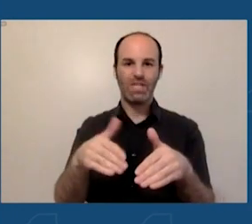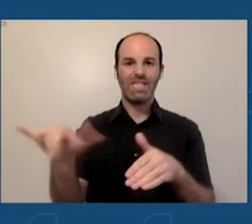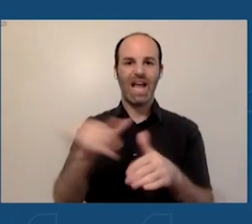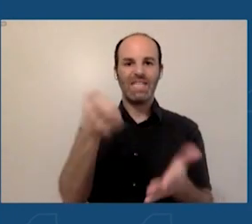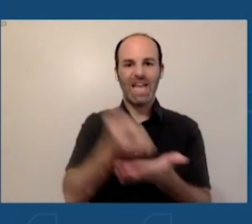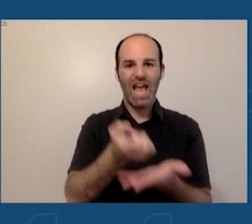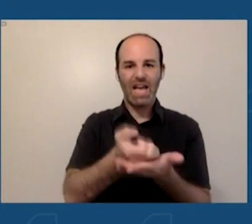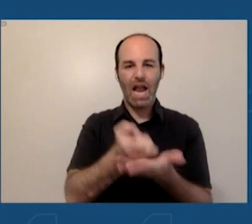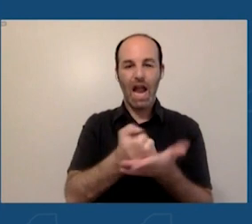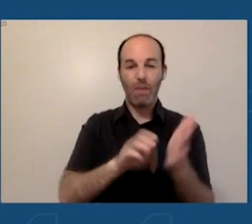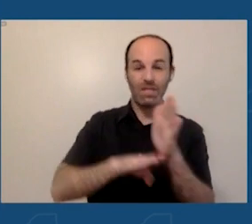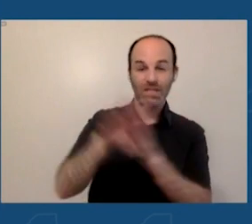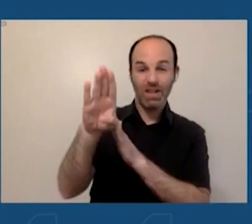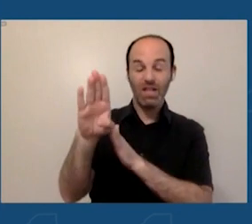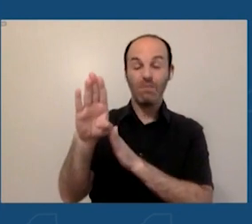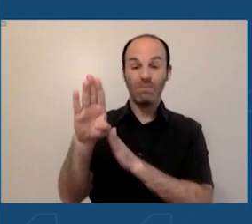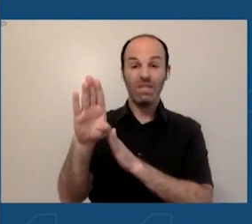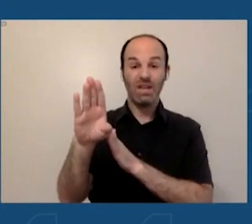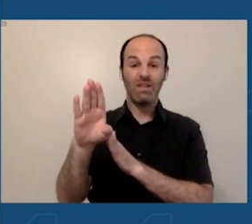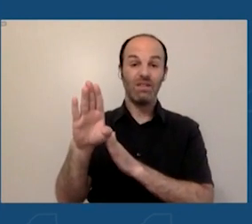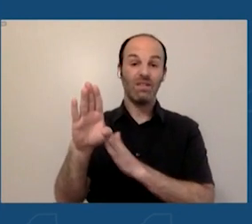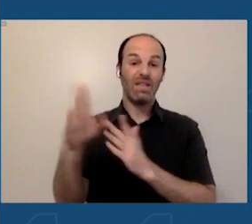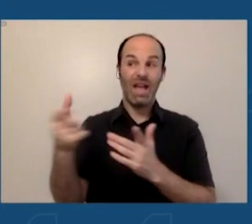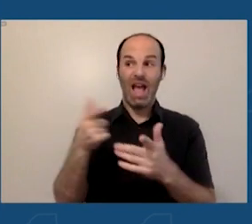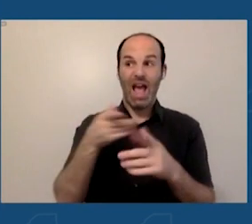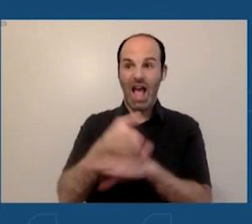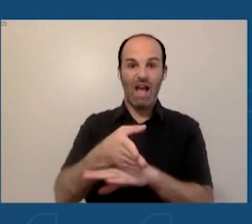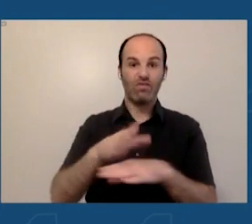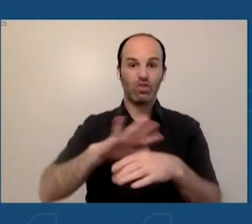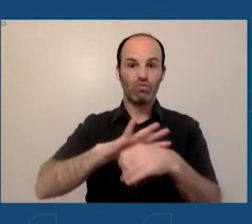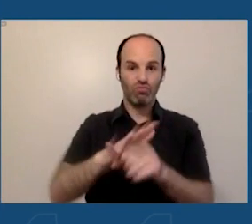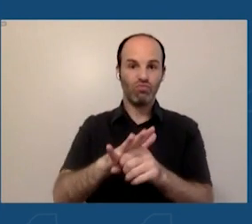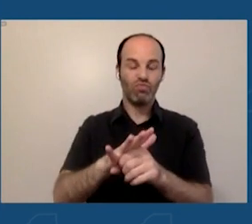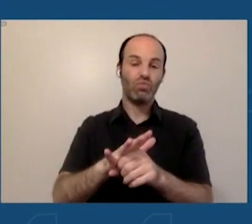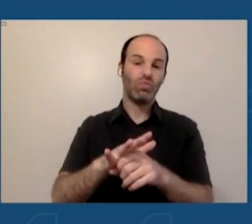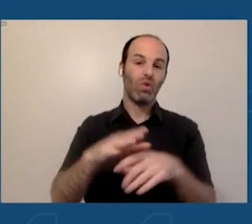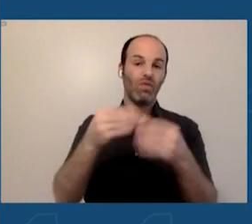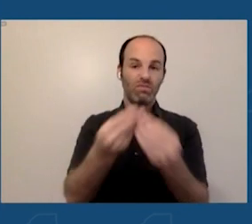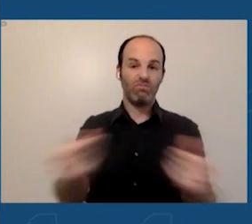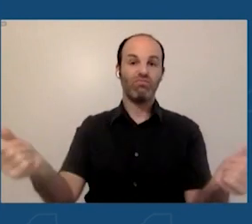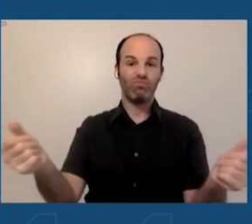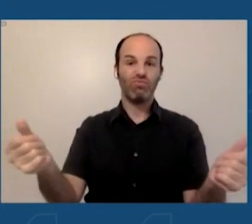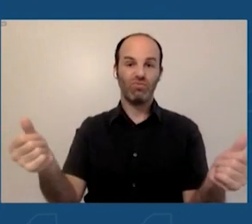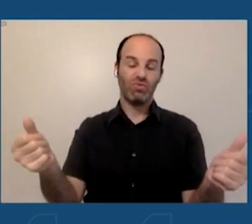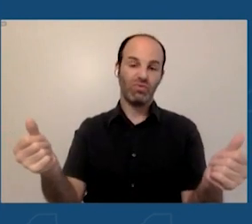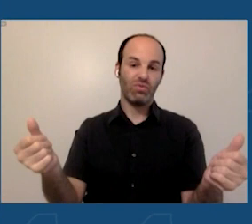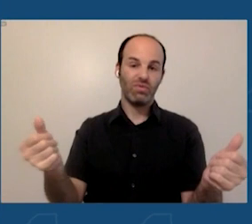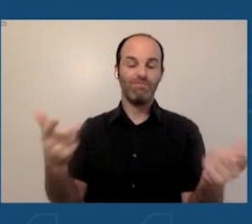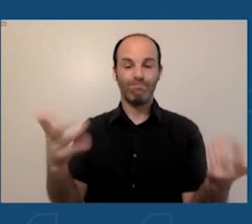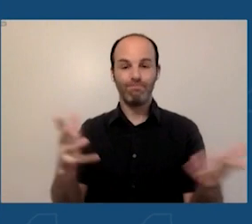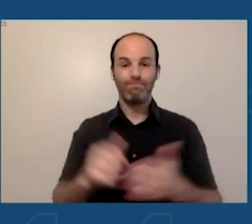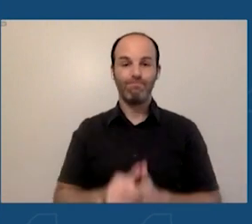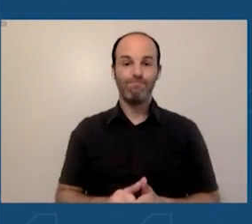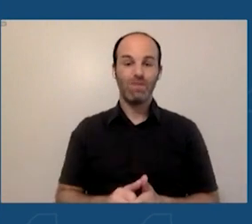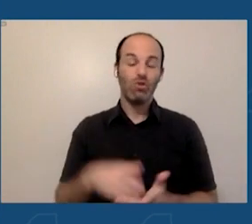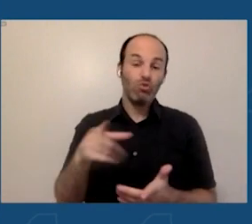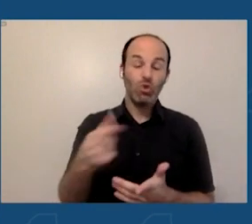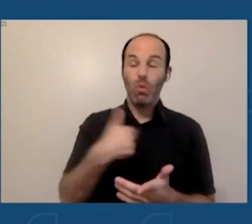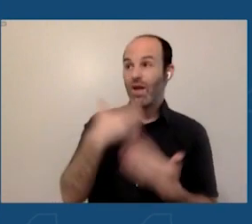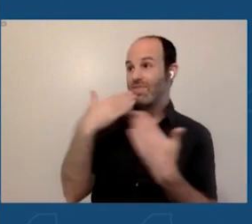renaissance of our nation in the post-COVID-19 pandemic era. So I thank you, Governor, for the work that you're